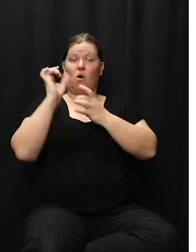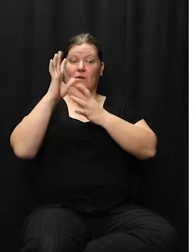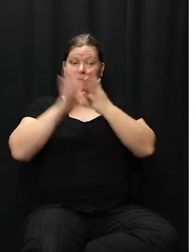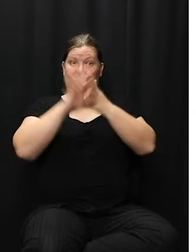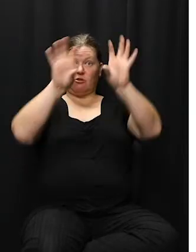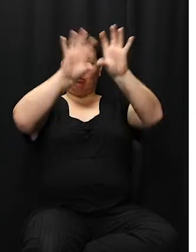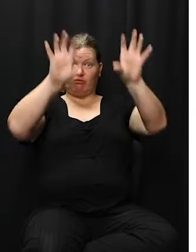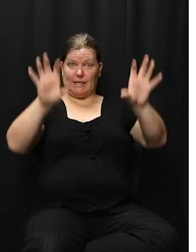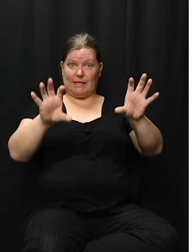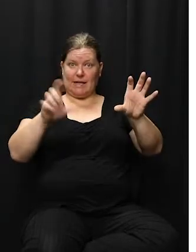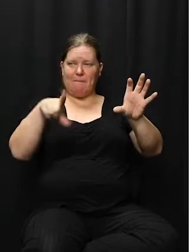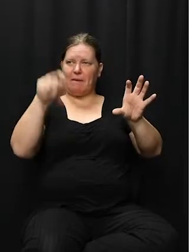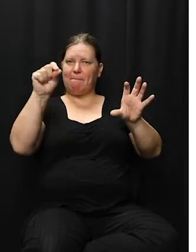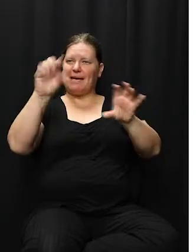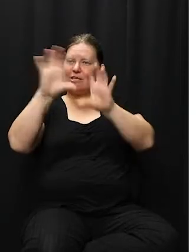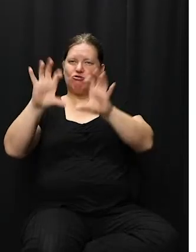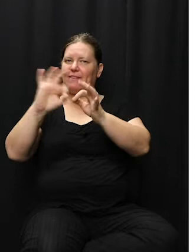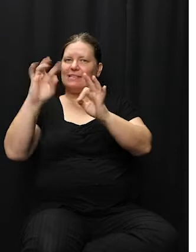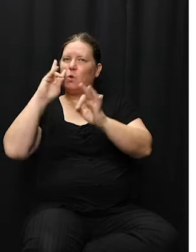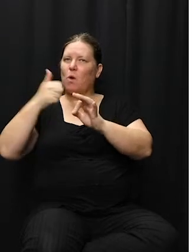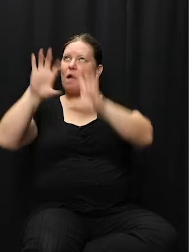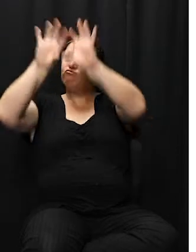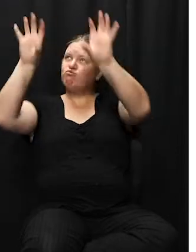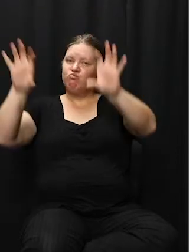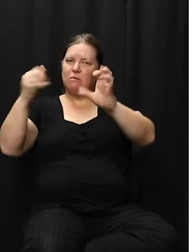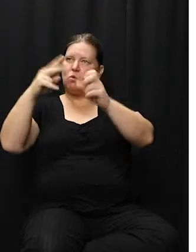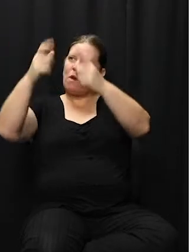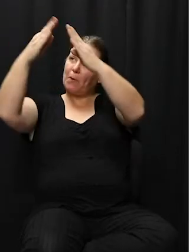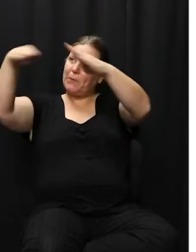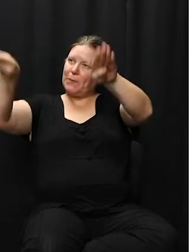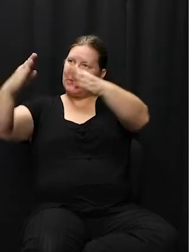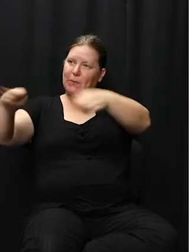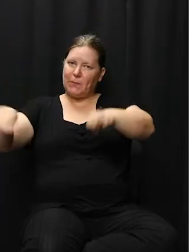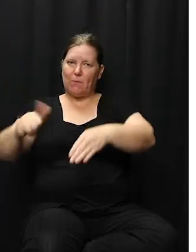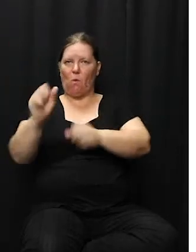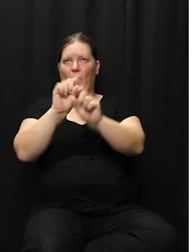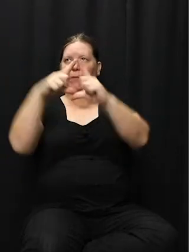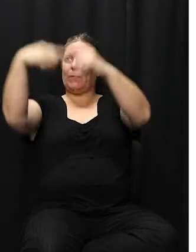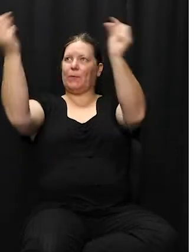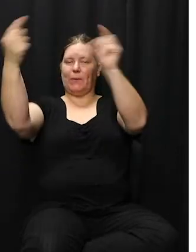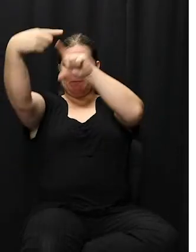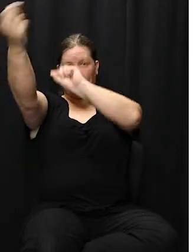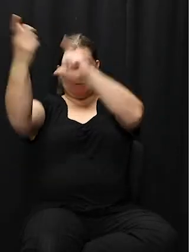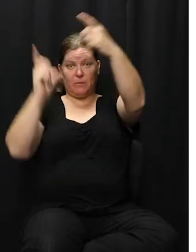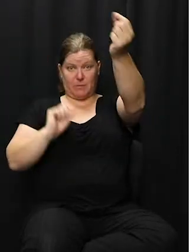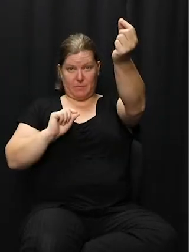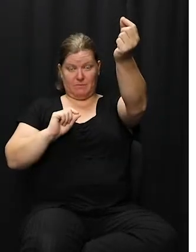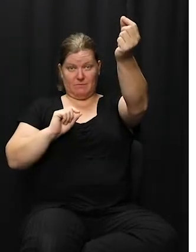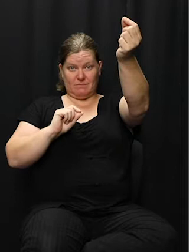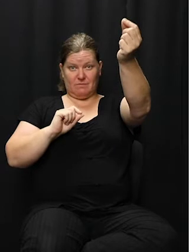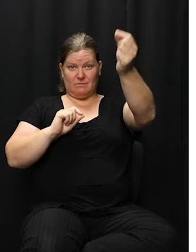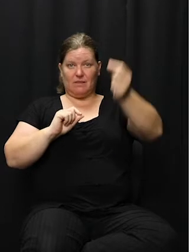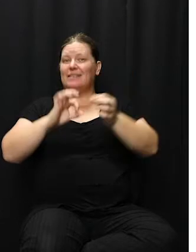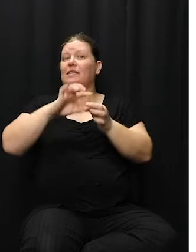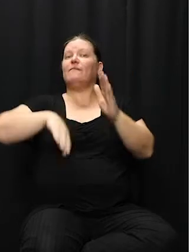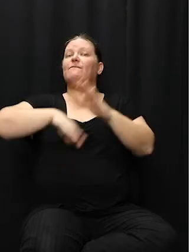that the picture you choose for the referent looks different to the sign. So in Auslan, the sign is tree like this, the bushy top. So don't choose